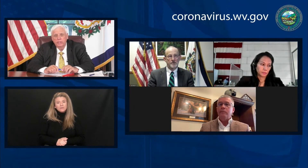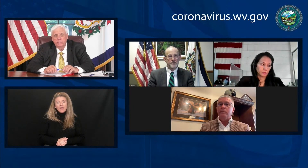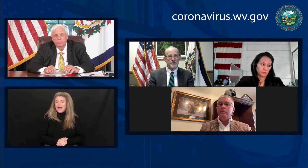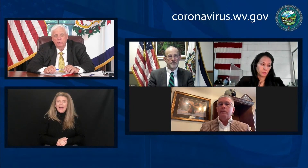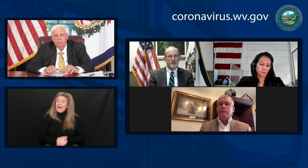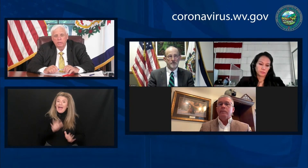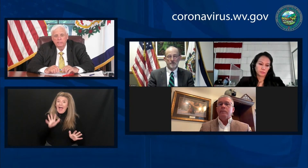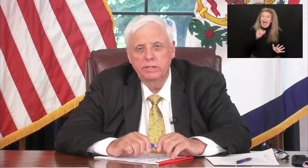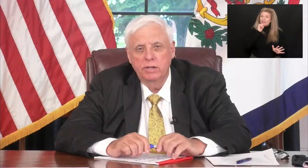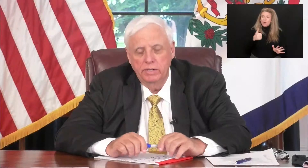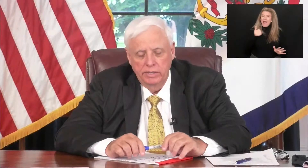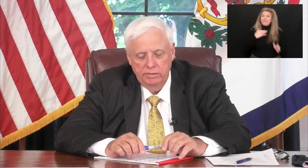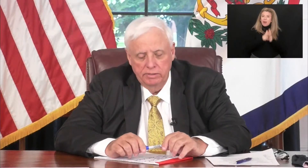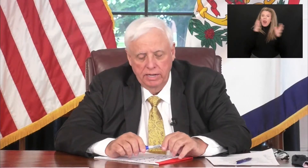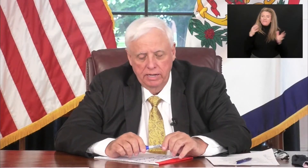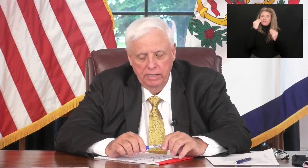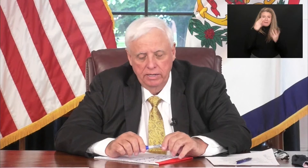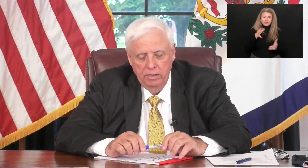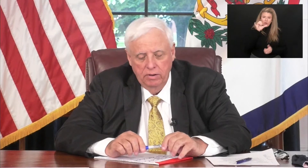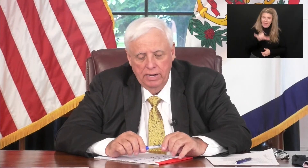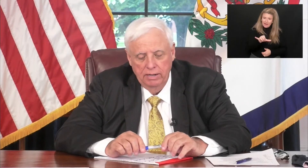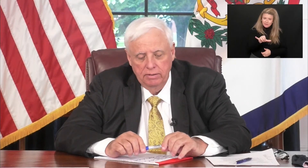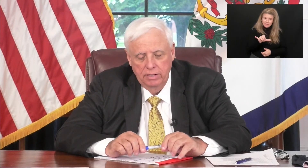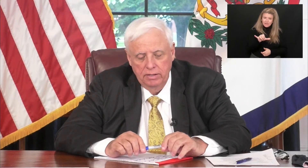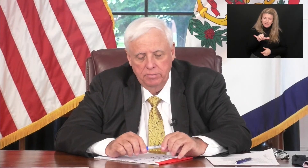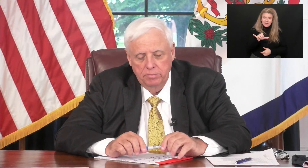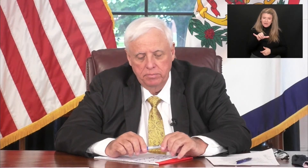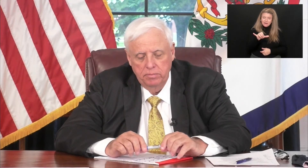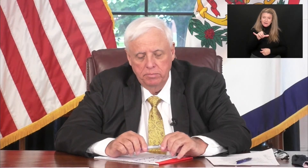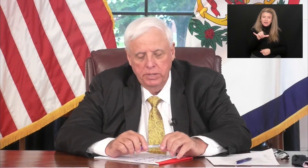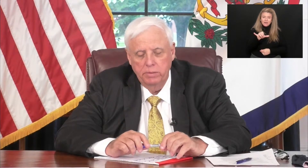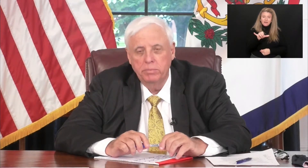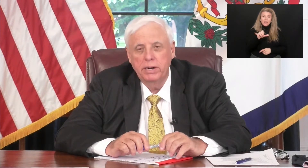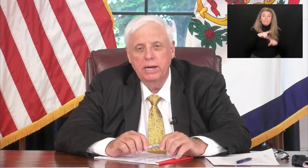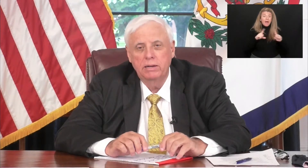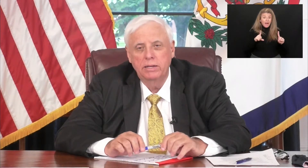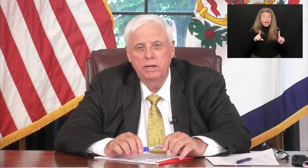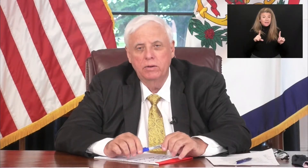a great deal of information on this, but